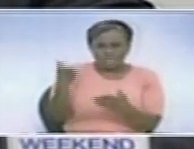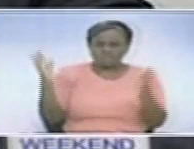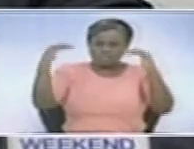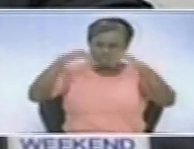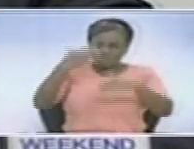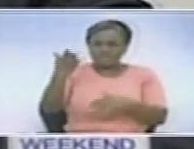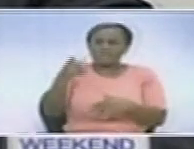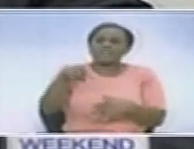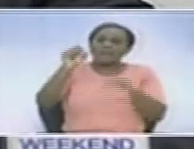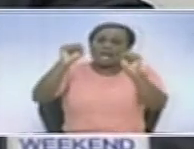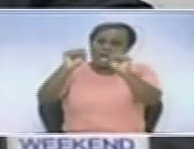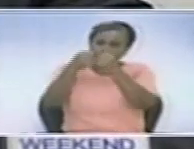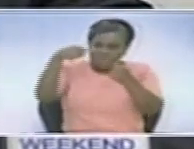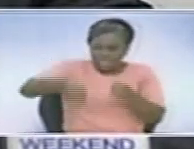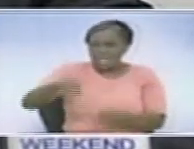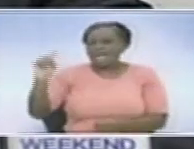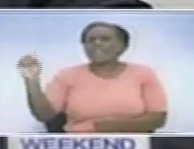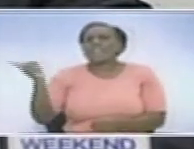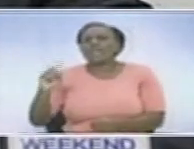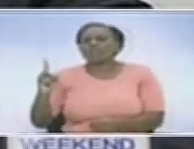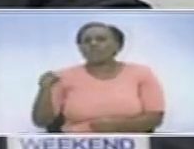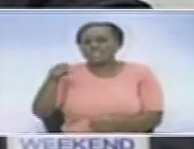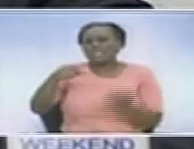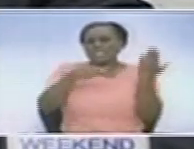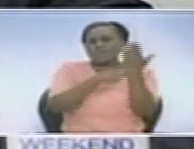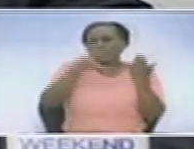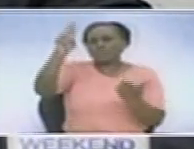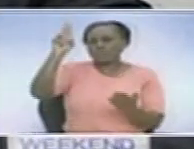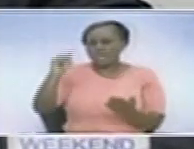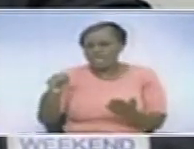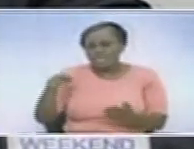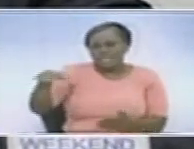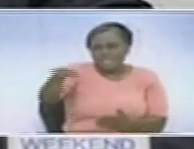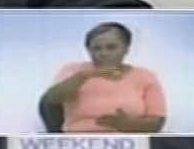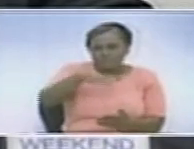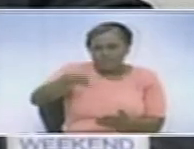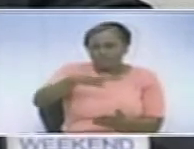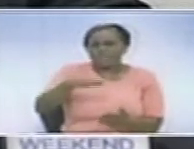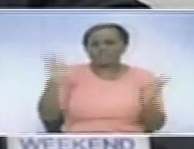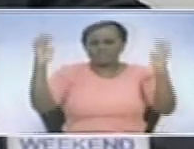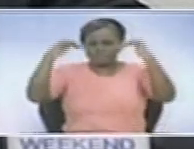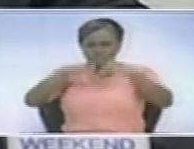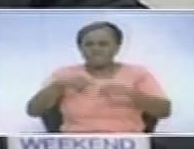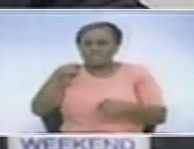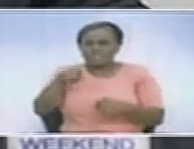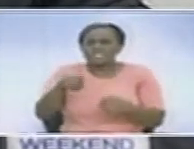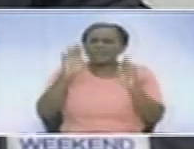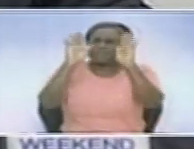would happen here in Nairobi, and that is what is called the UN Environmental Assembly. Right. And it is essentially the whole